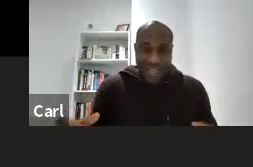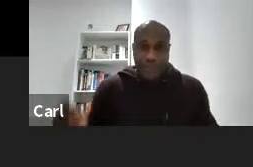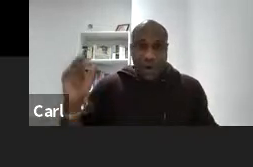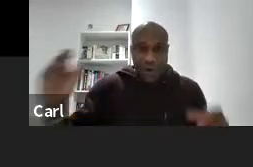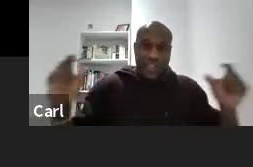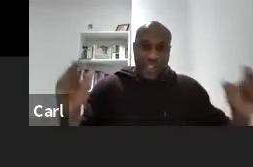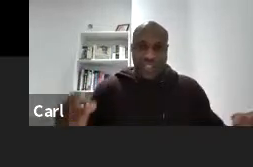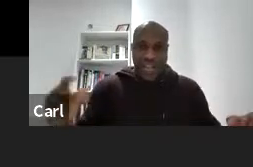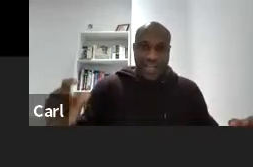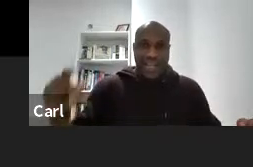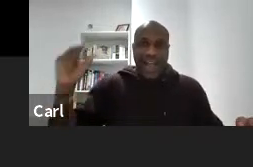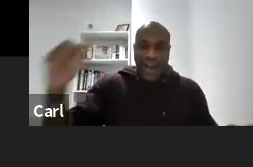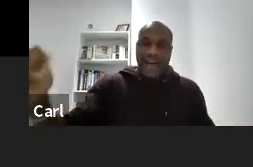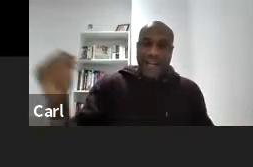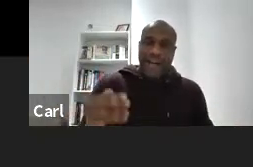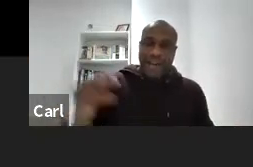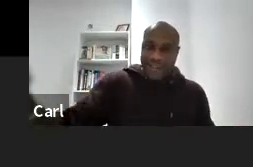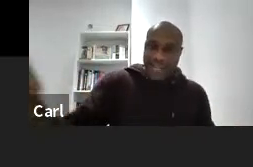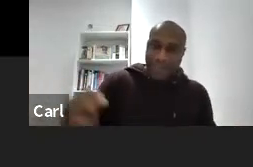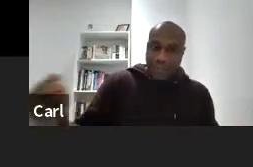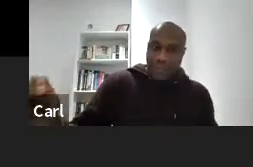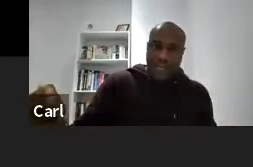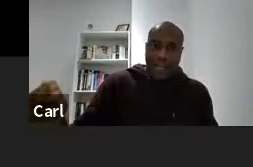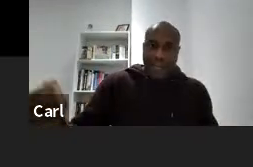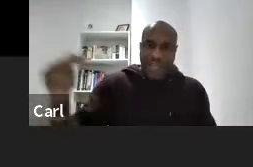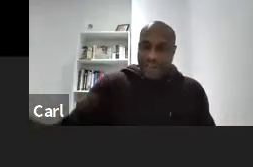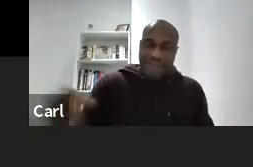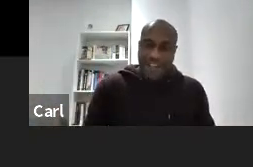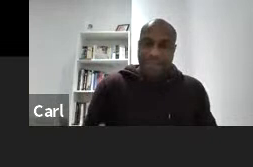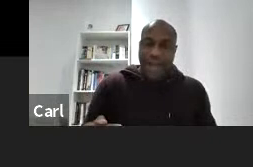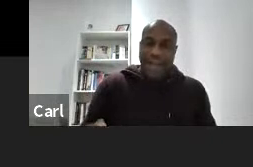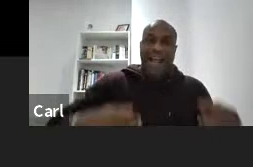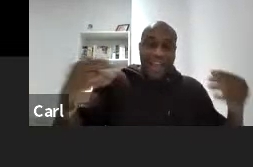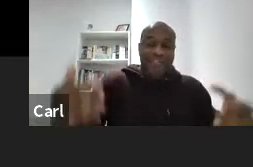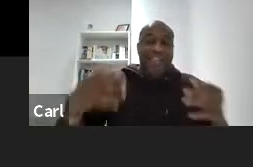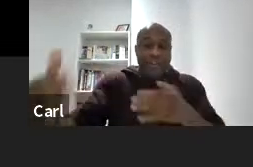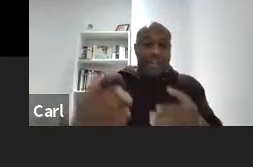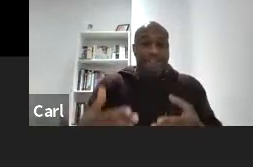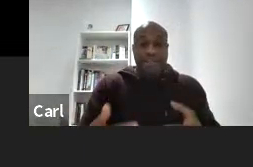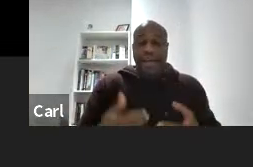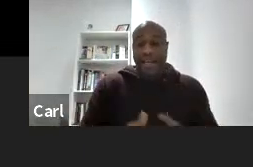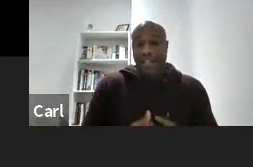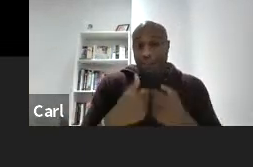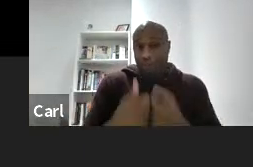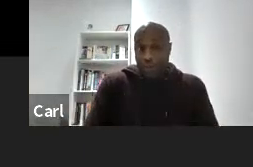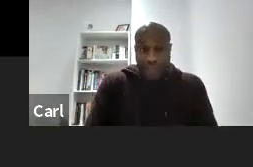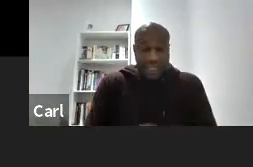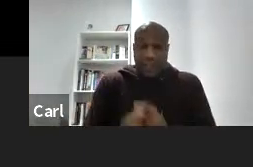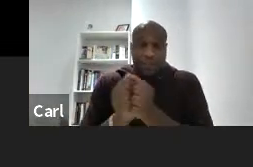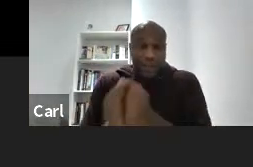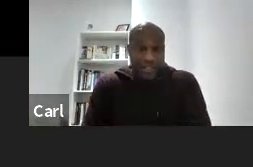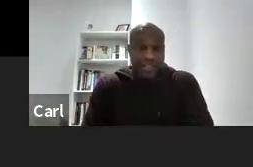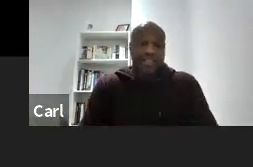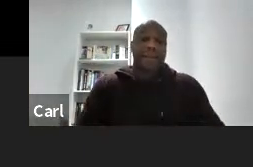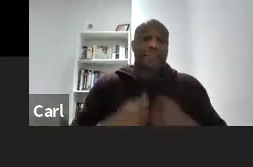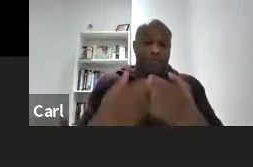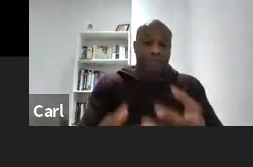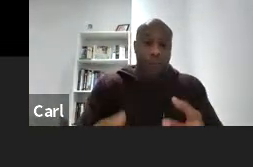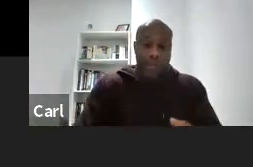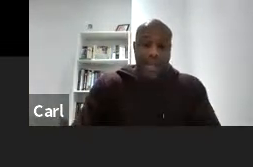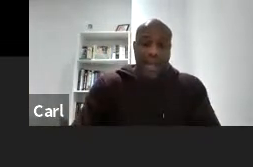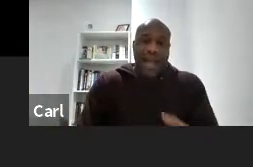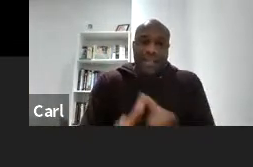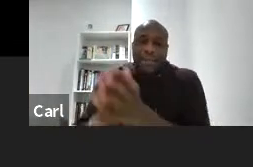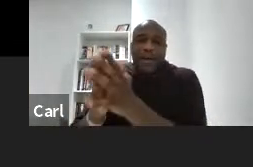agility to understand how you can kind of demonstrate that you can get feedback and then use that feedback in your product, in your business to then